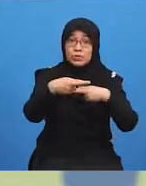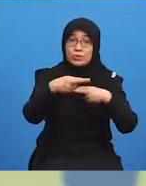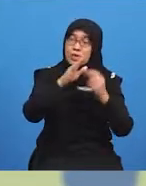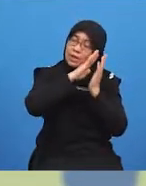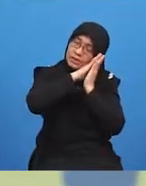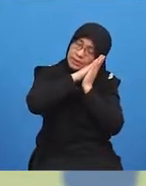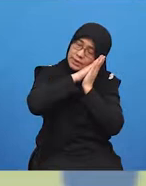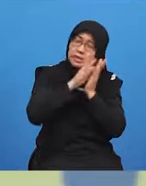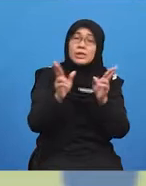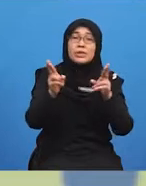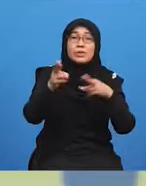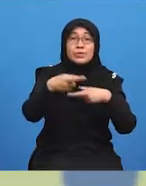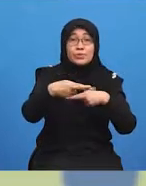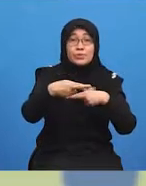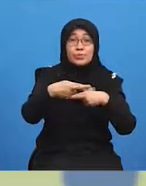bedroom,